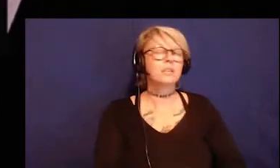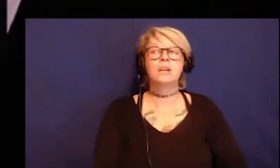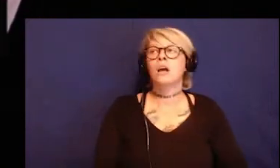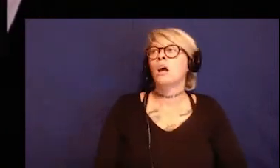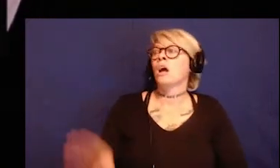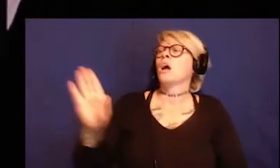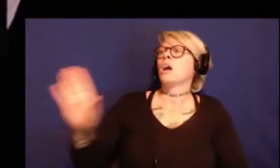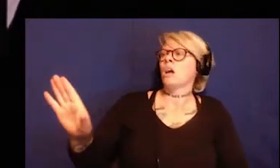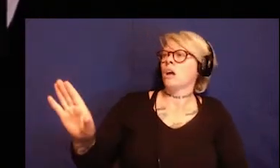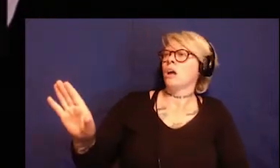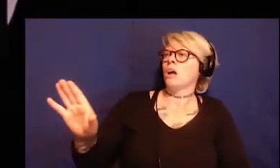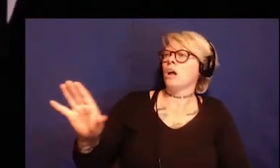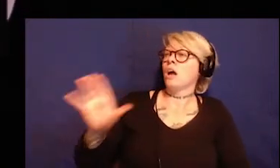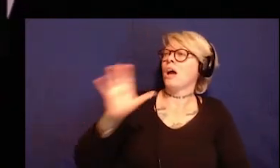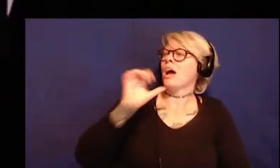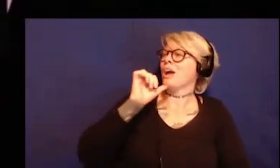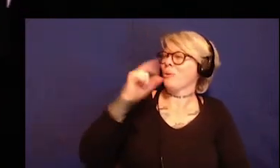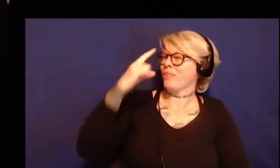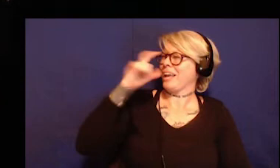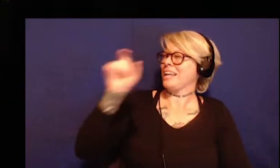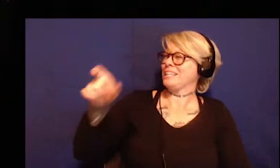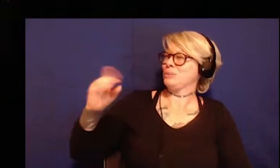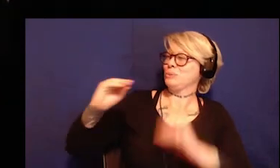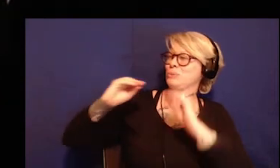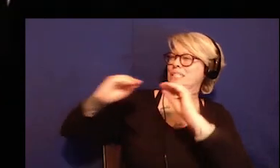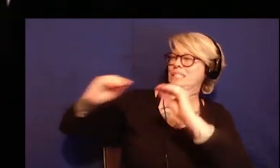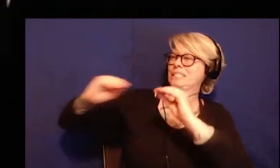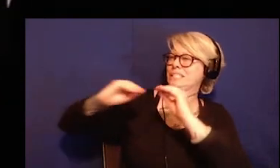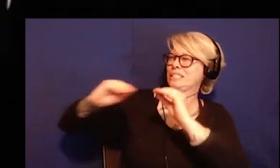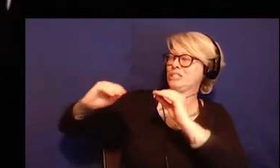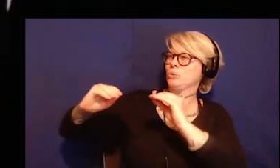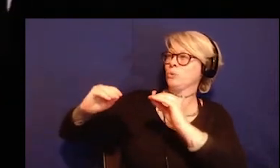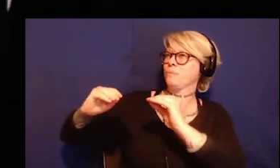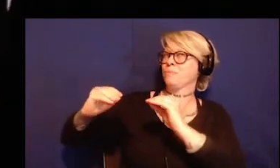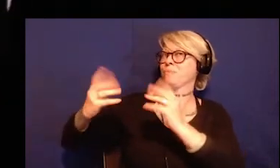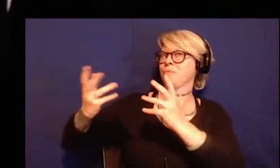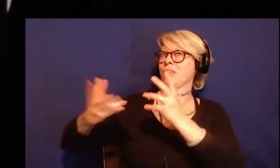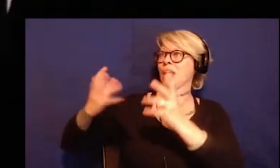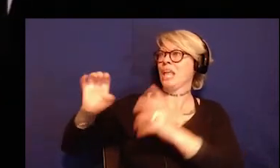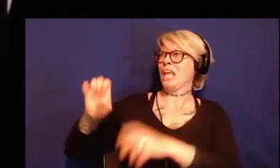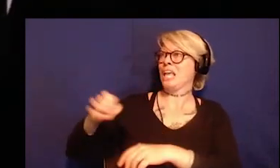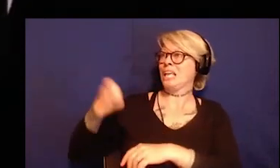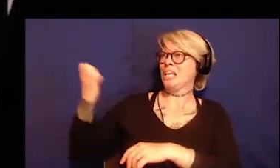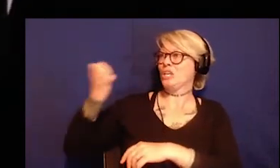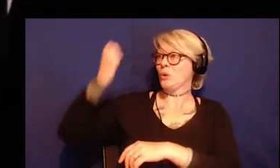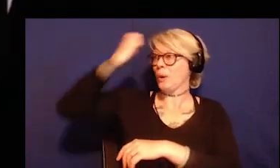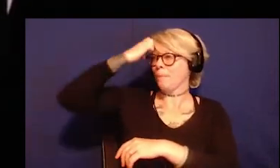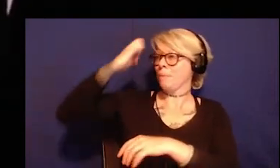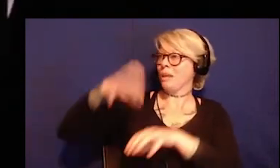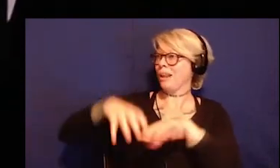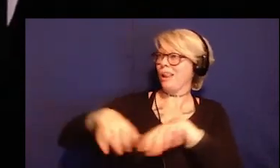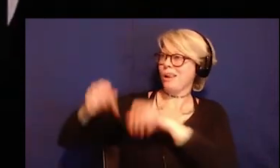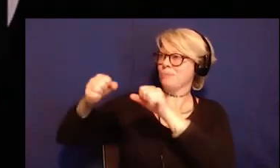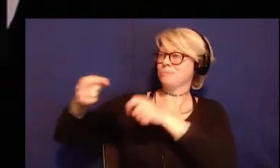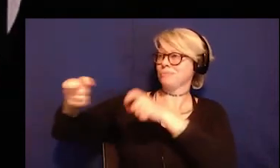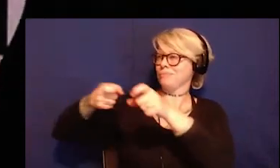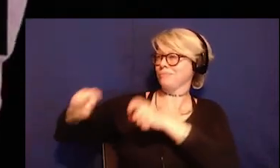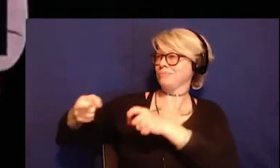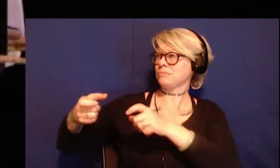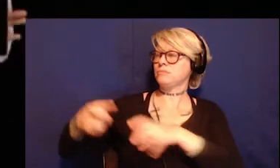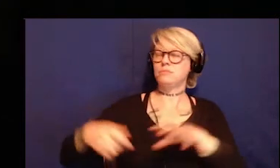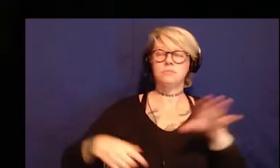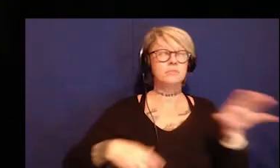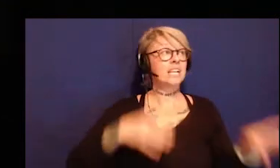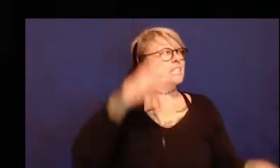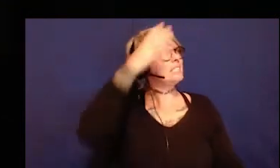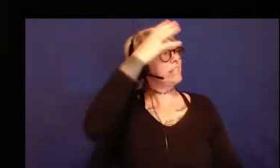I know. But Dad had a more traditional name. You're doing that thing again. Please don't be like